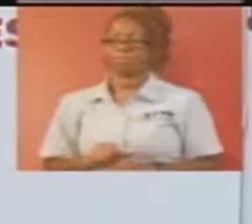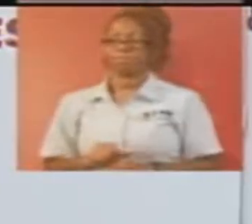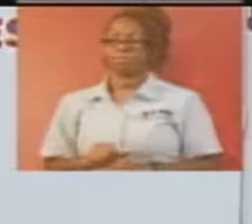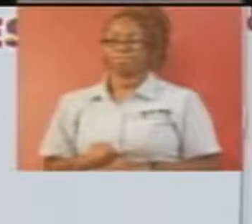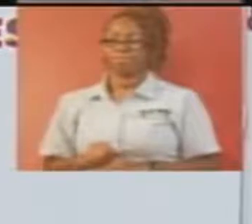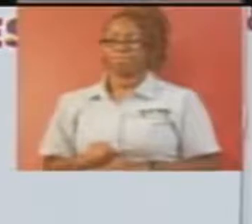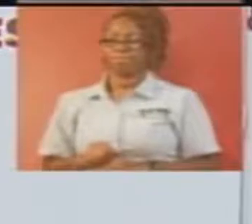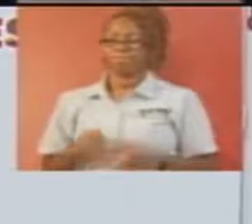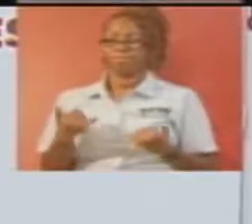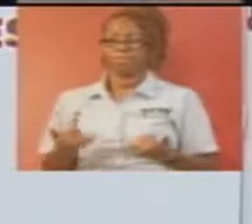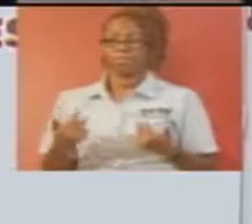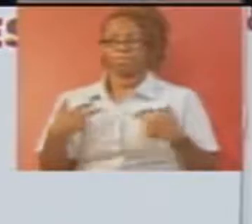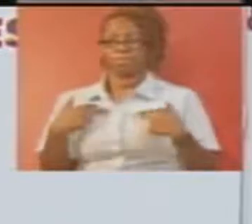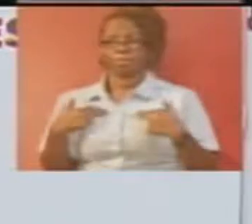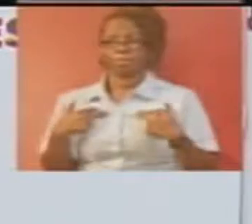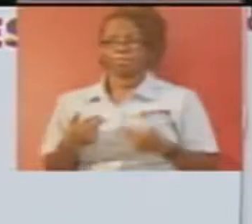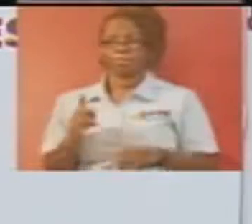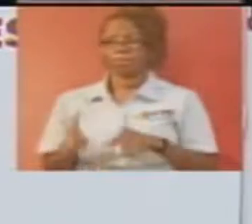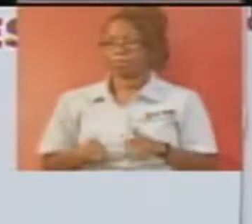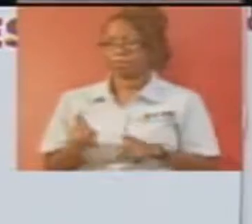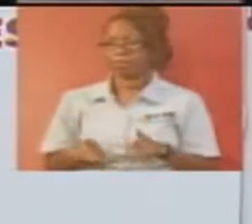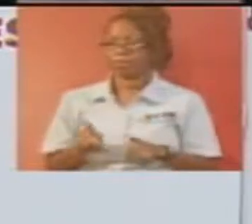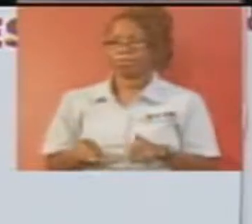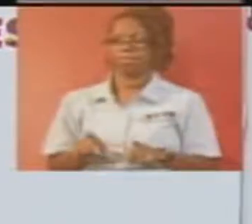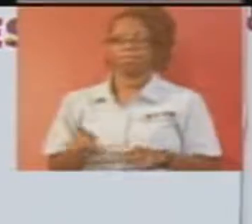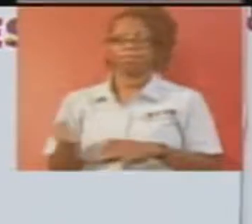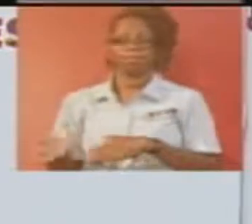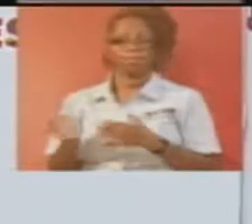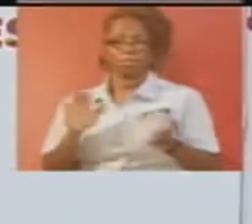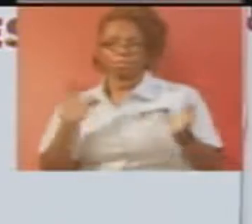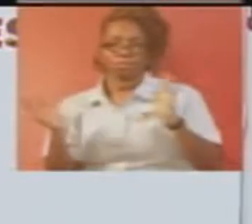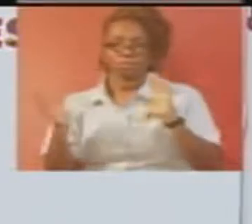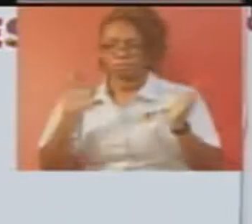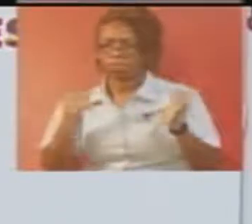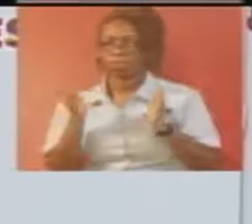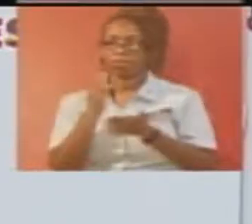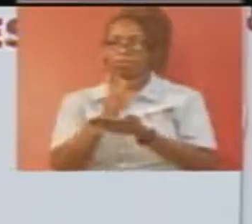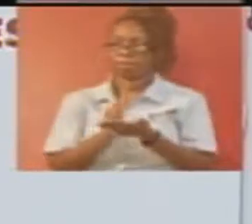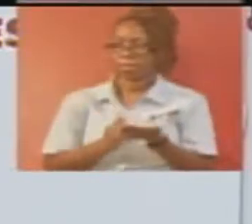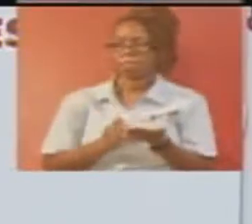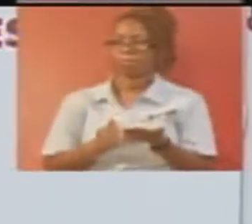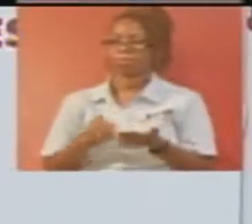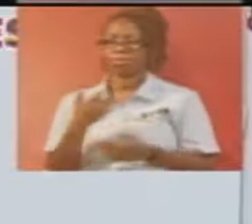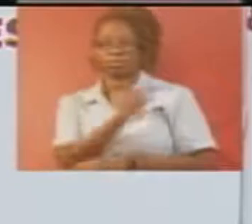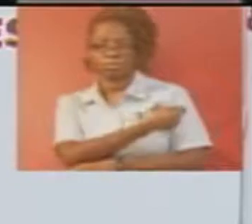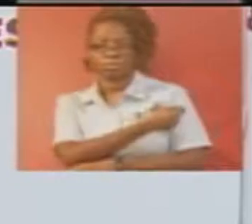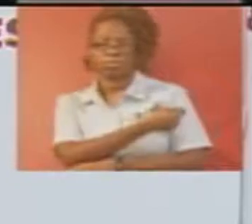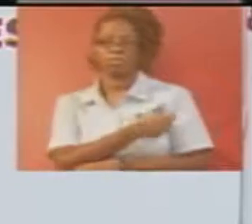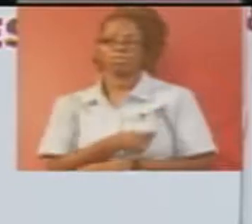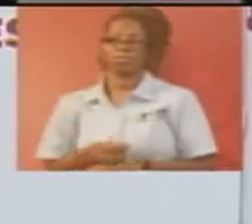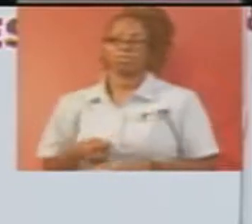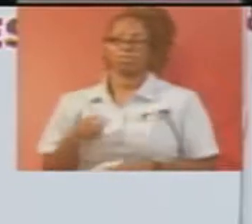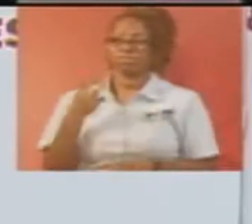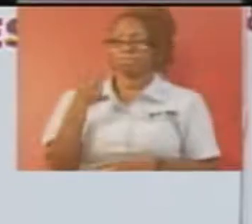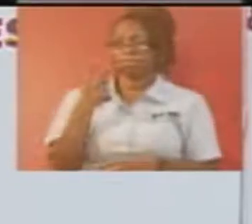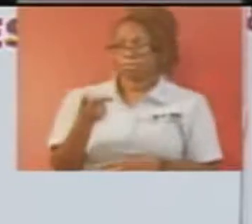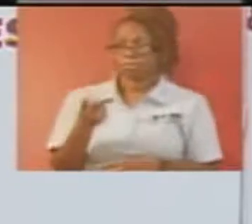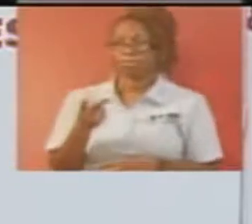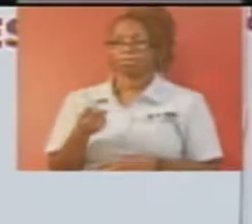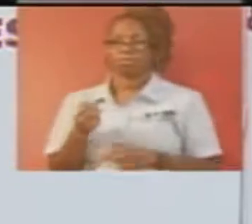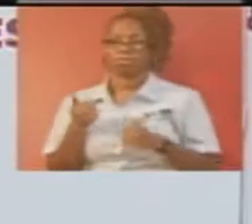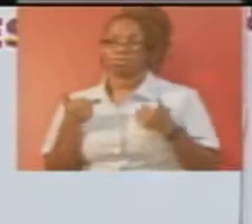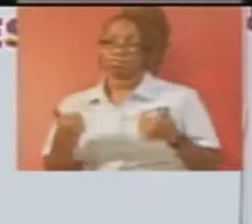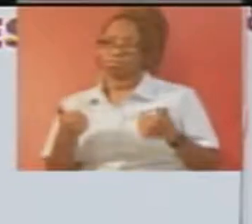to those who had not. The results are extremely promising, and we look forward to revisiting them once the trials are complete.